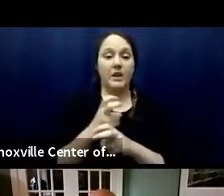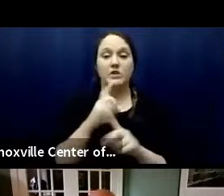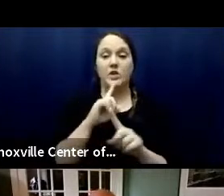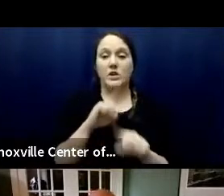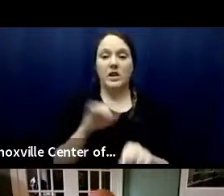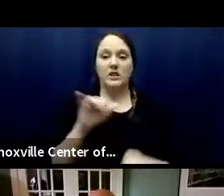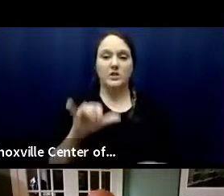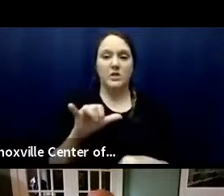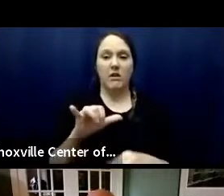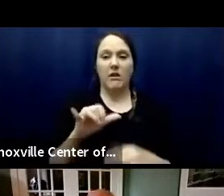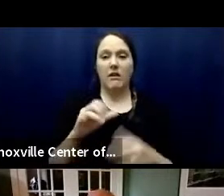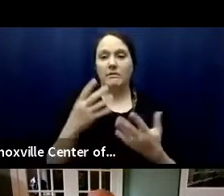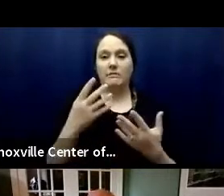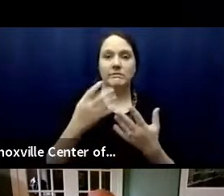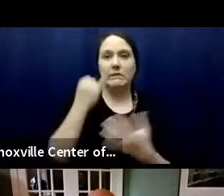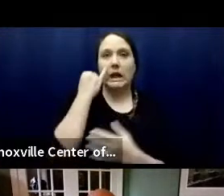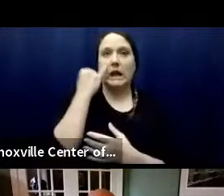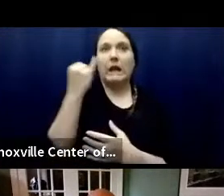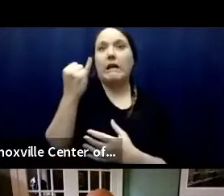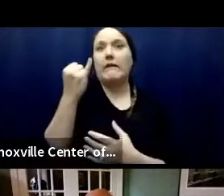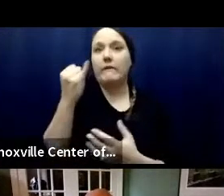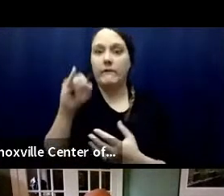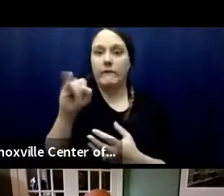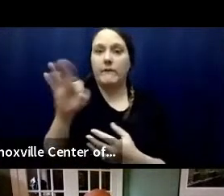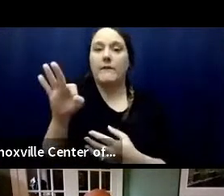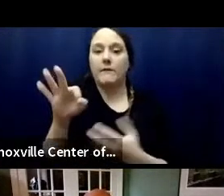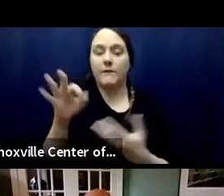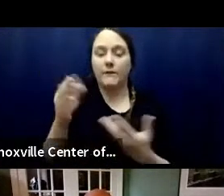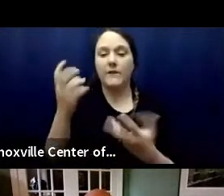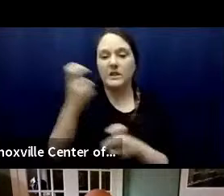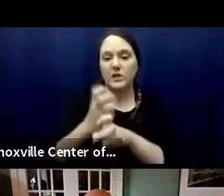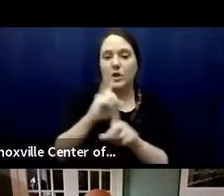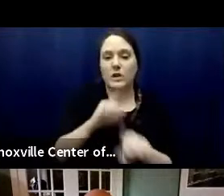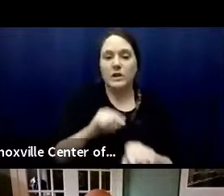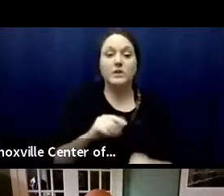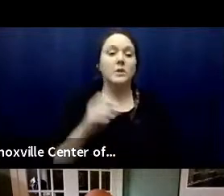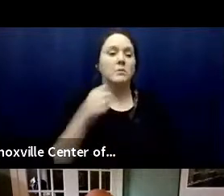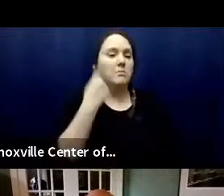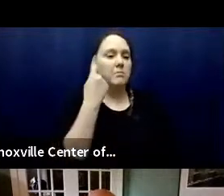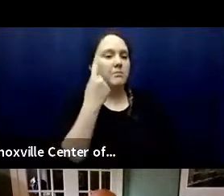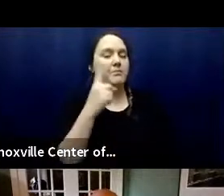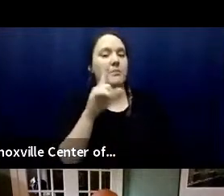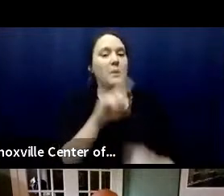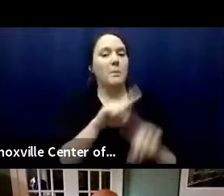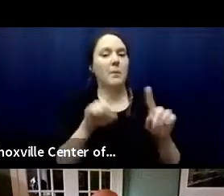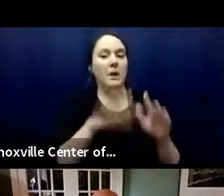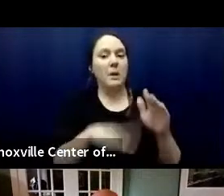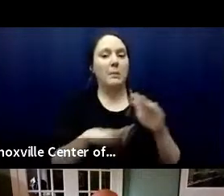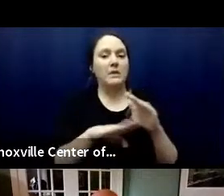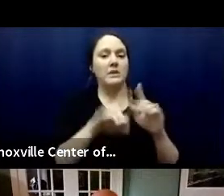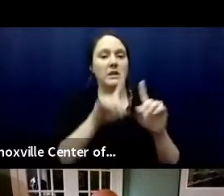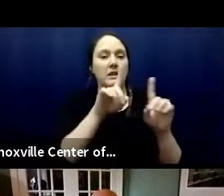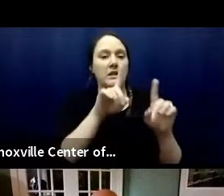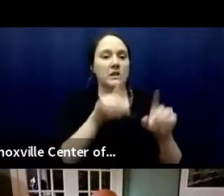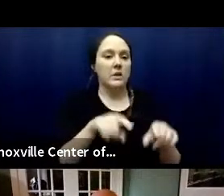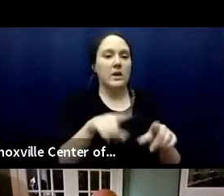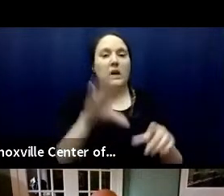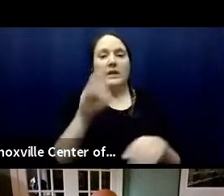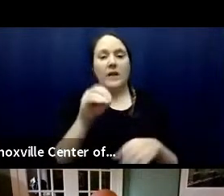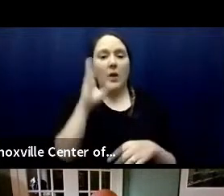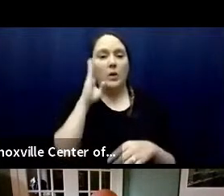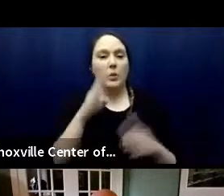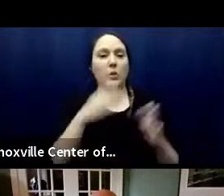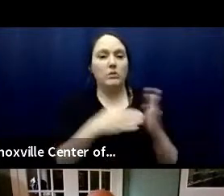answer that in a hypothetical. I understand, but basically my question is the county's going to get sued because each one of